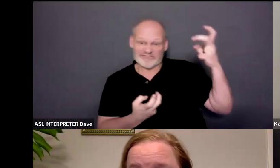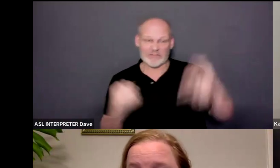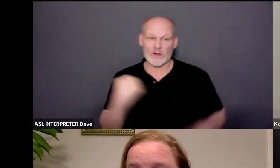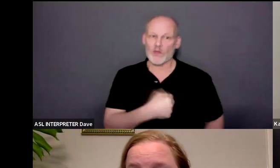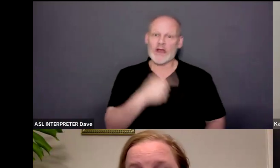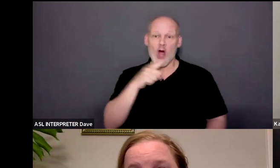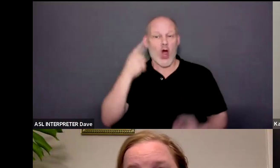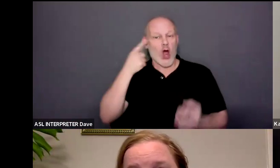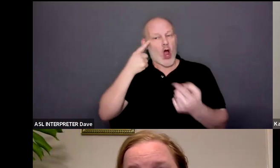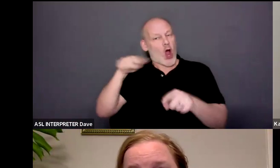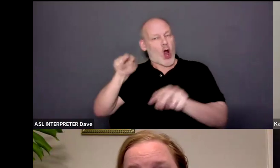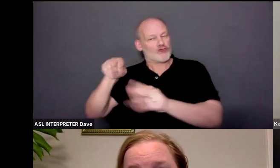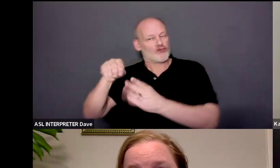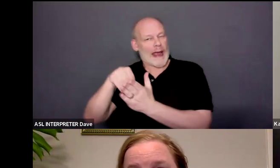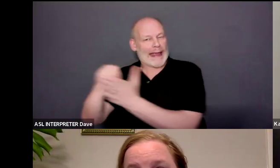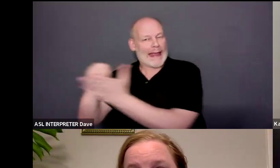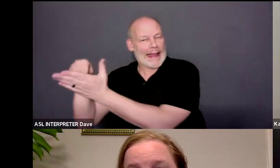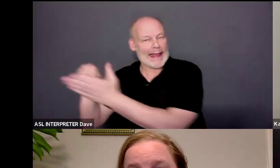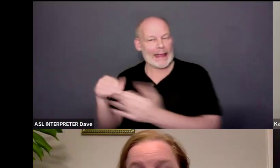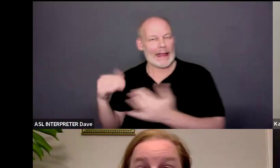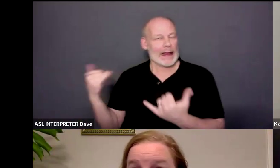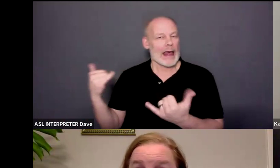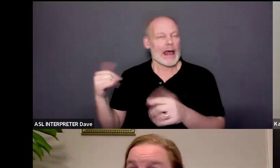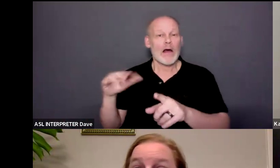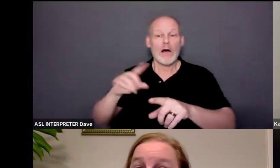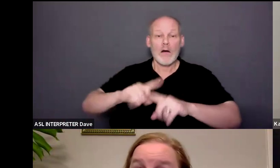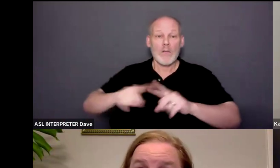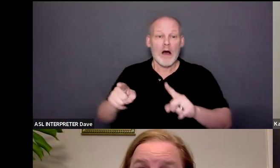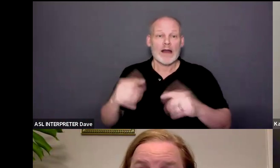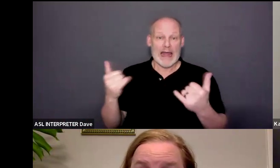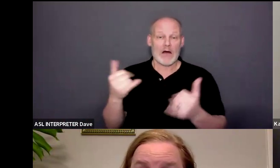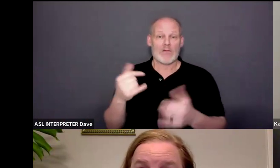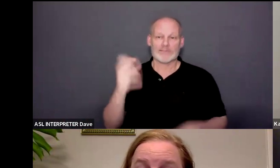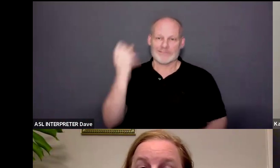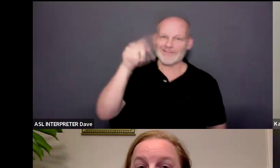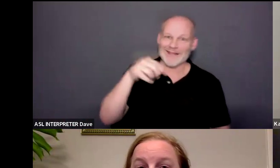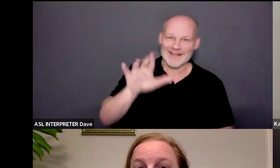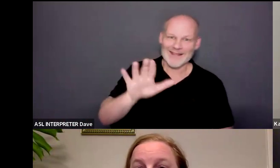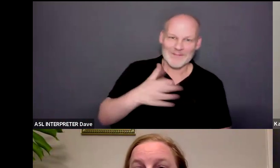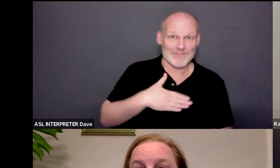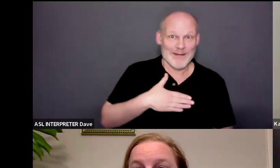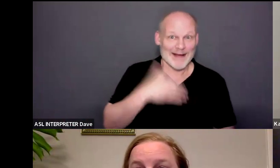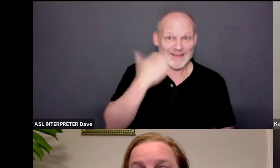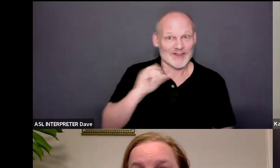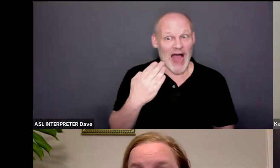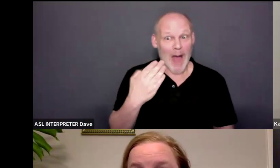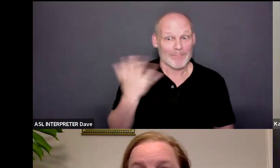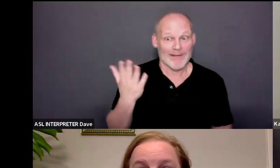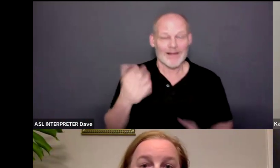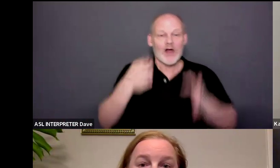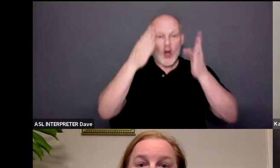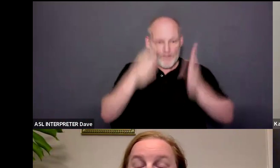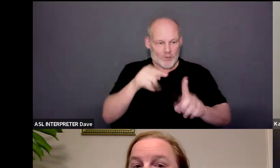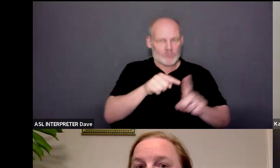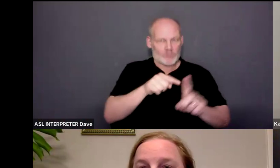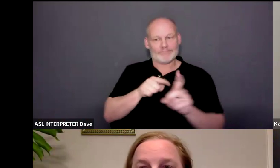goes on. So what happens in that scenario, this is what I do at my daily job, is someone goes to the